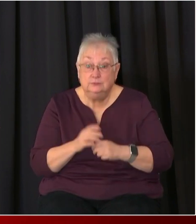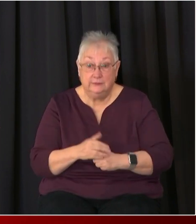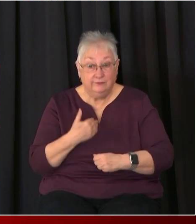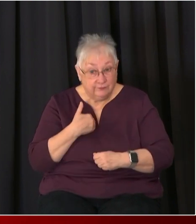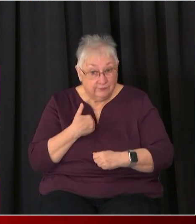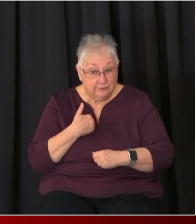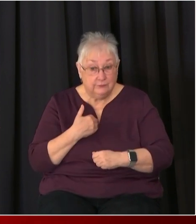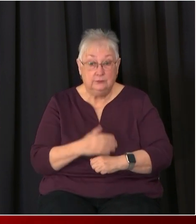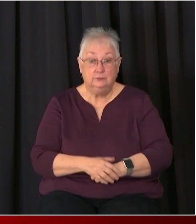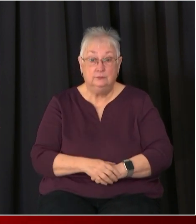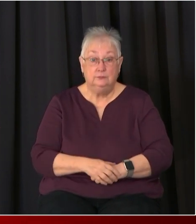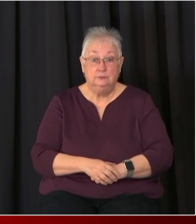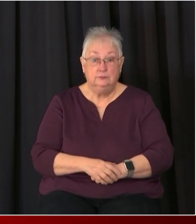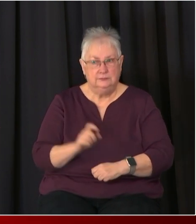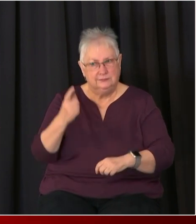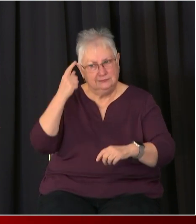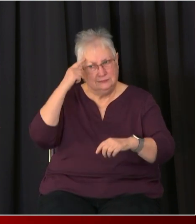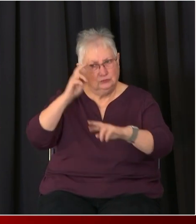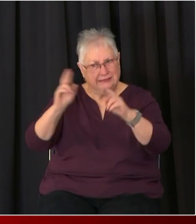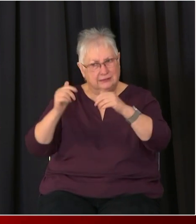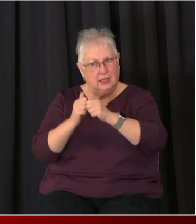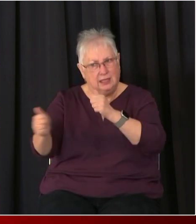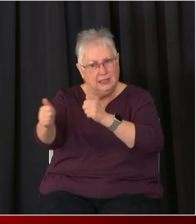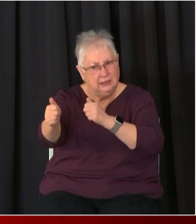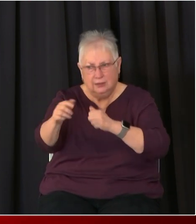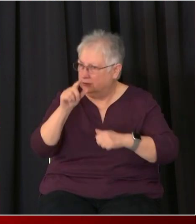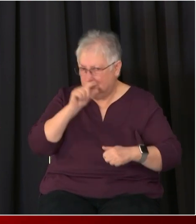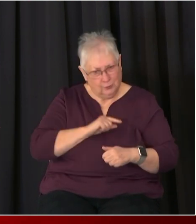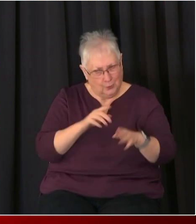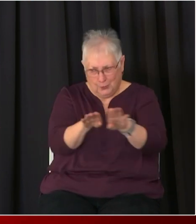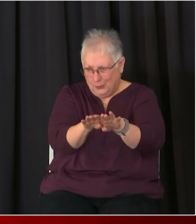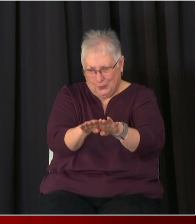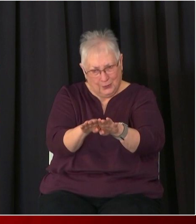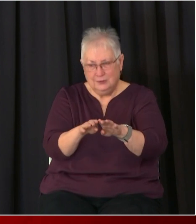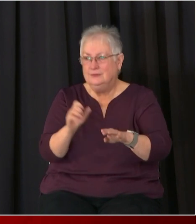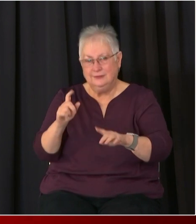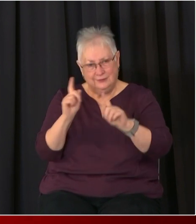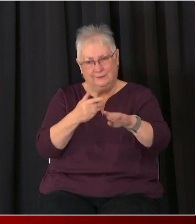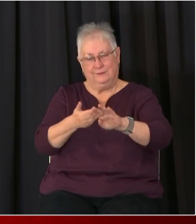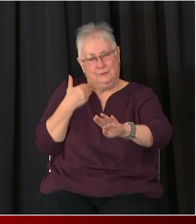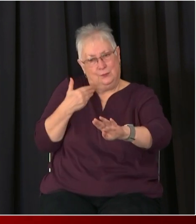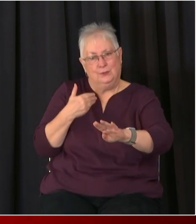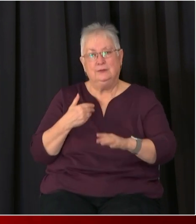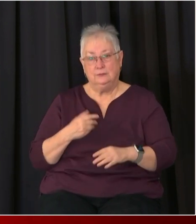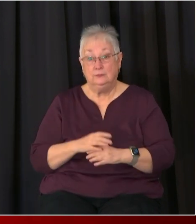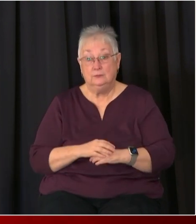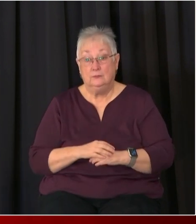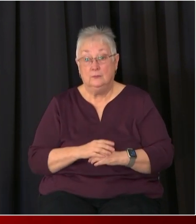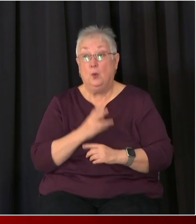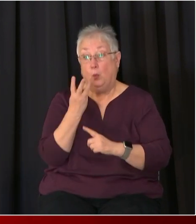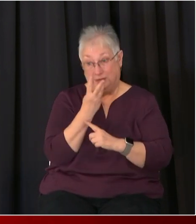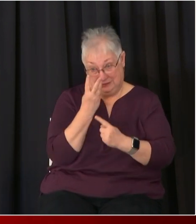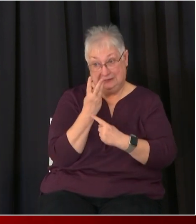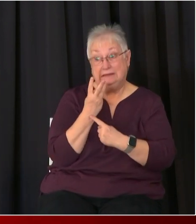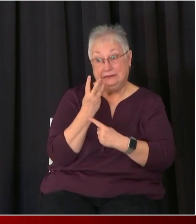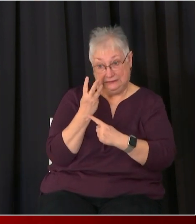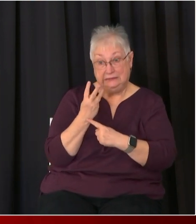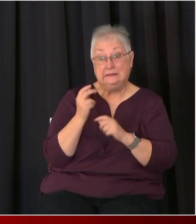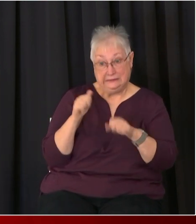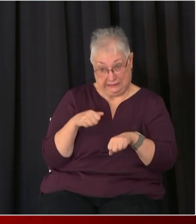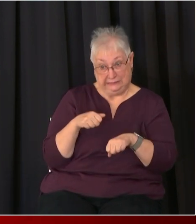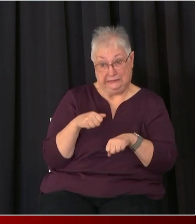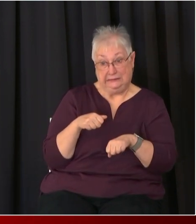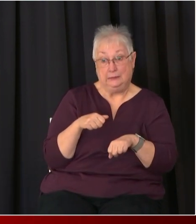on Thanksgiving Day. On Wednesday, we will have 20 sites open, and you can pick up 5 meal kits at that